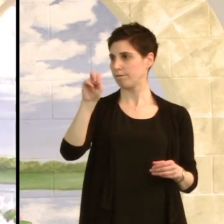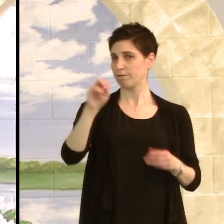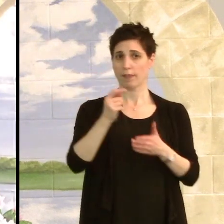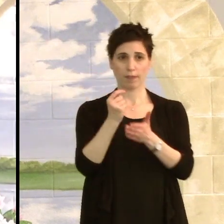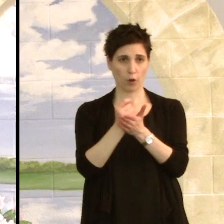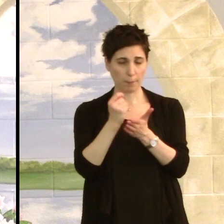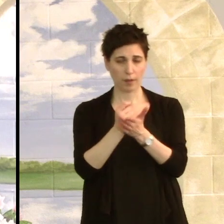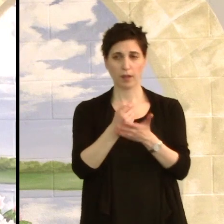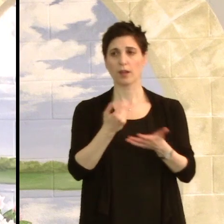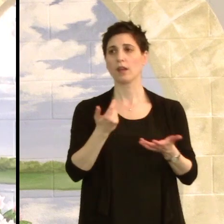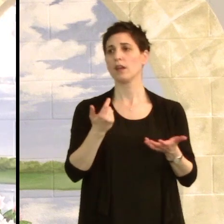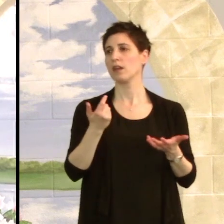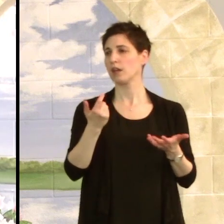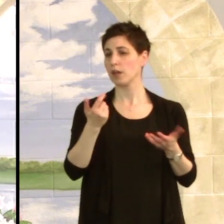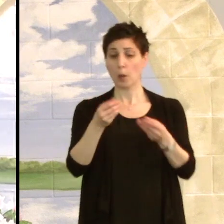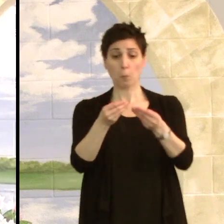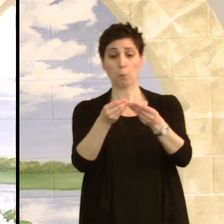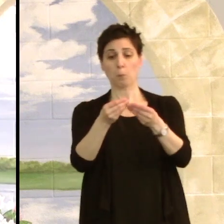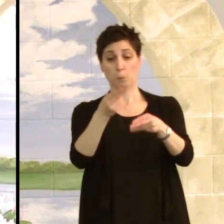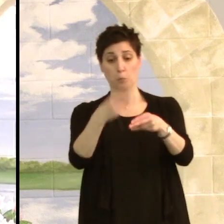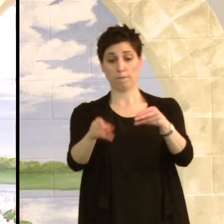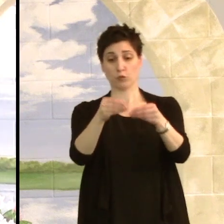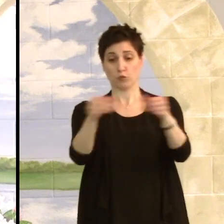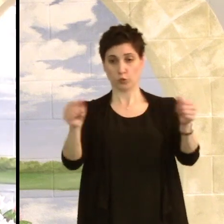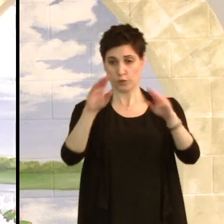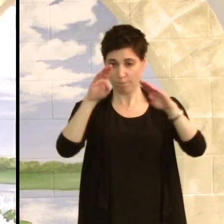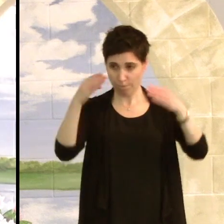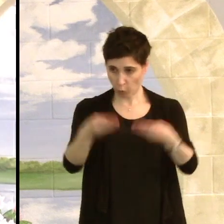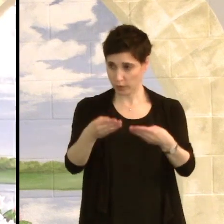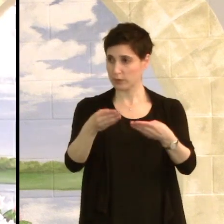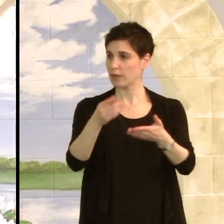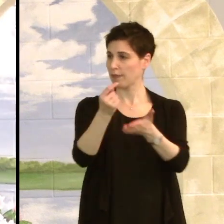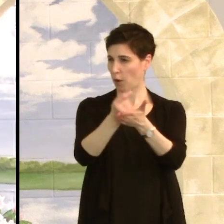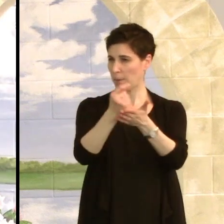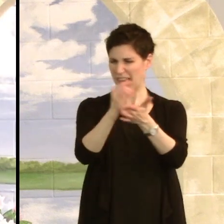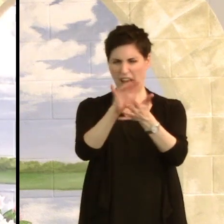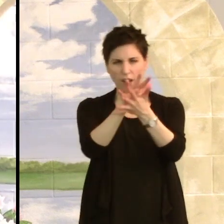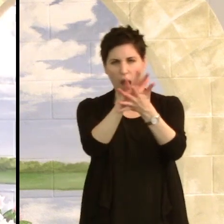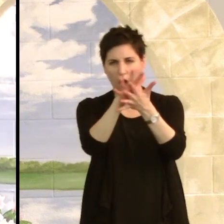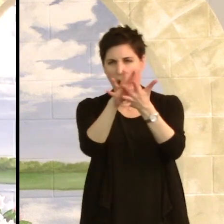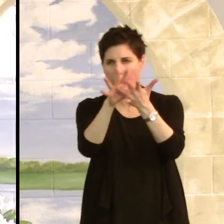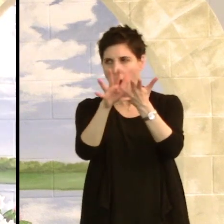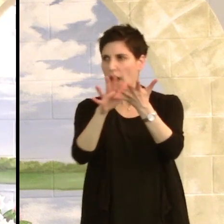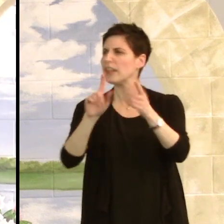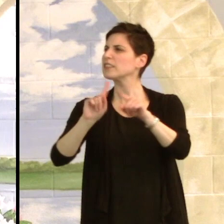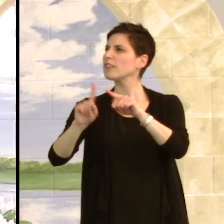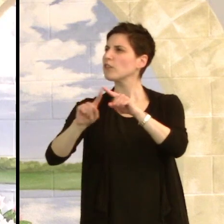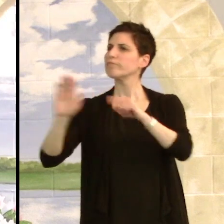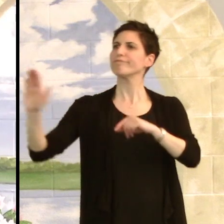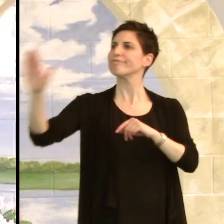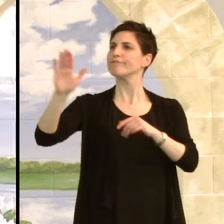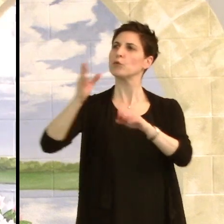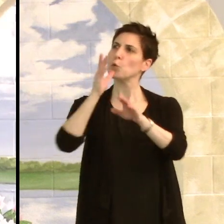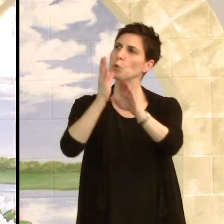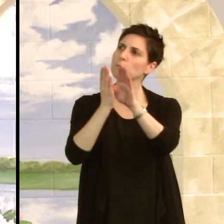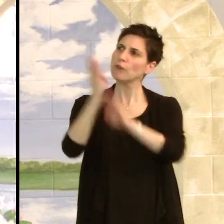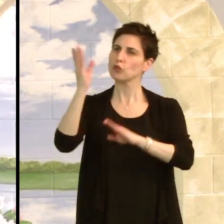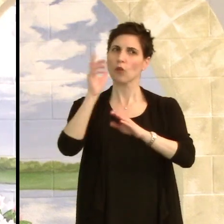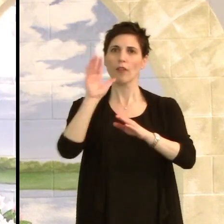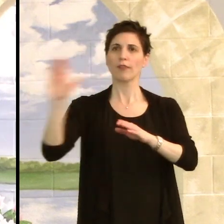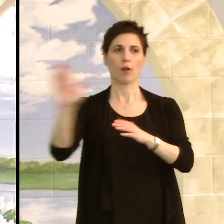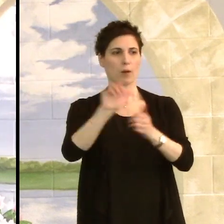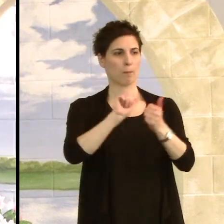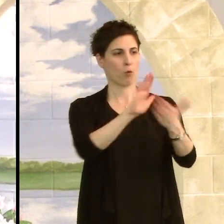brief solution-focused therapy, and some other approaches that are used by